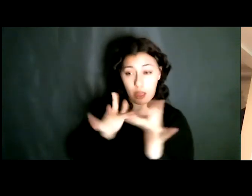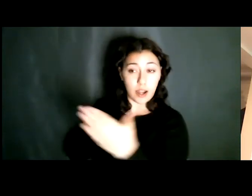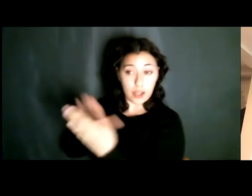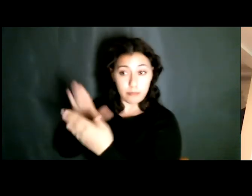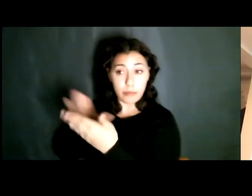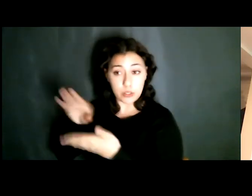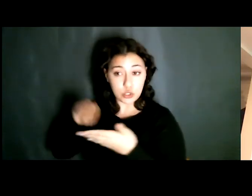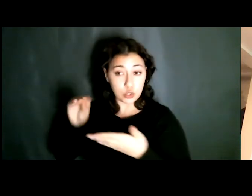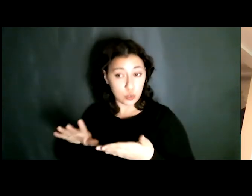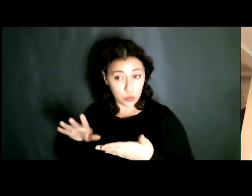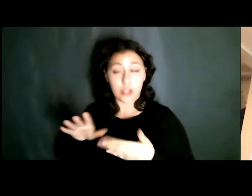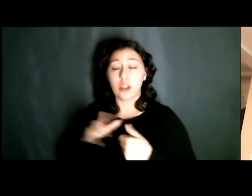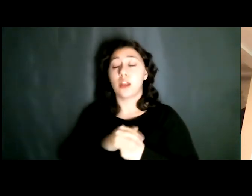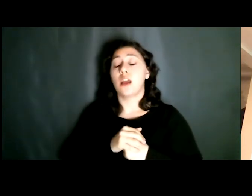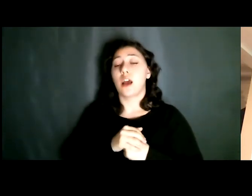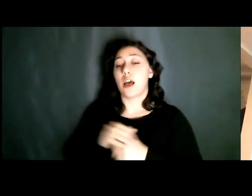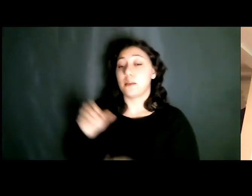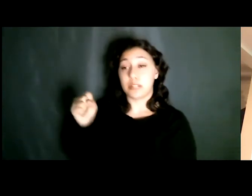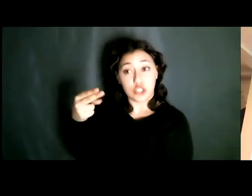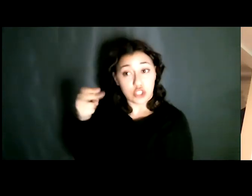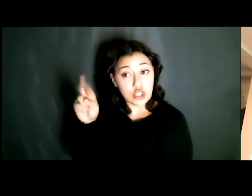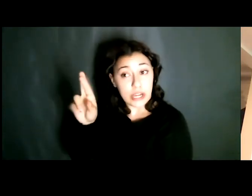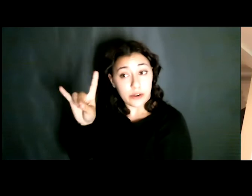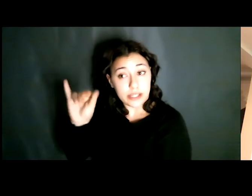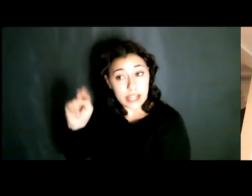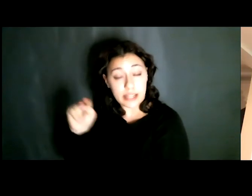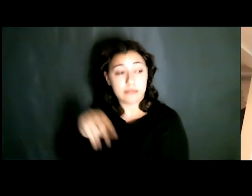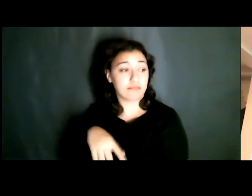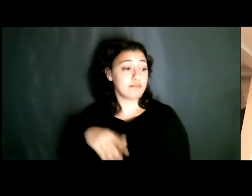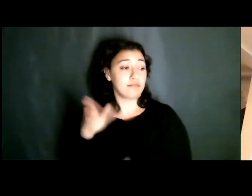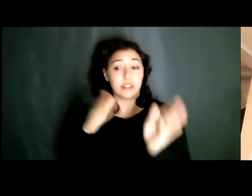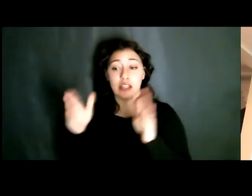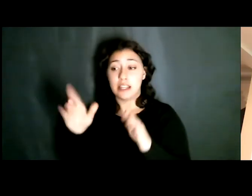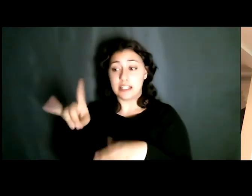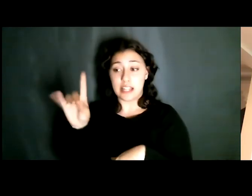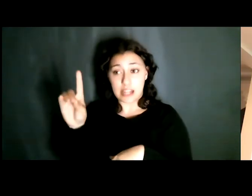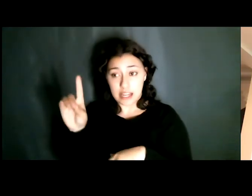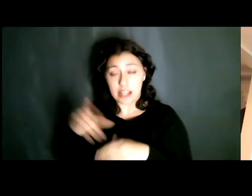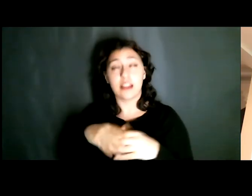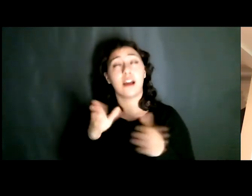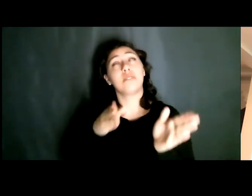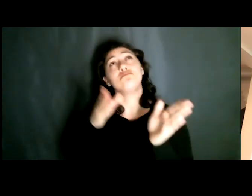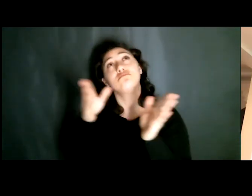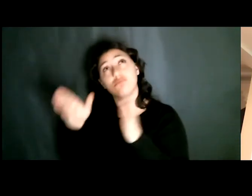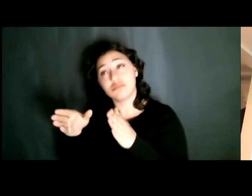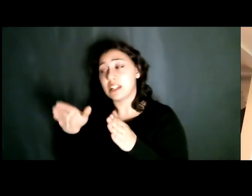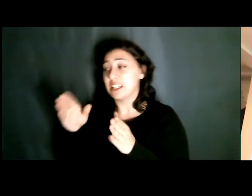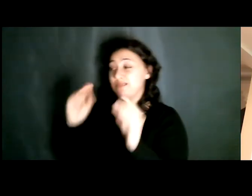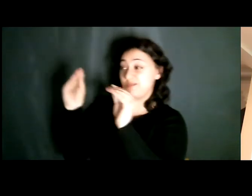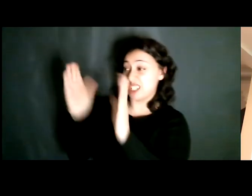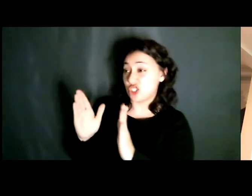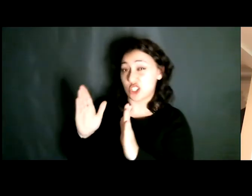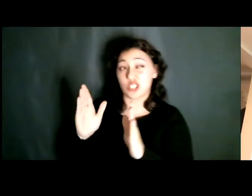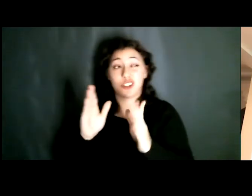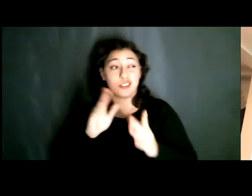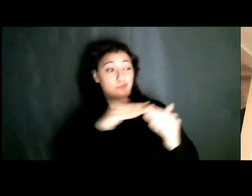Sheridan, from DLD, and from my peers, other teachers, instructors, even